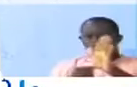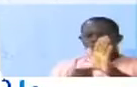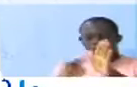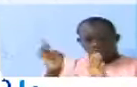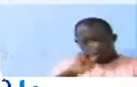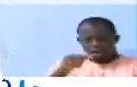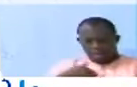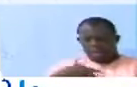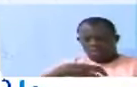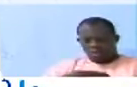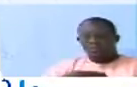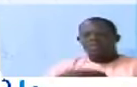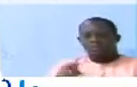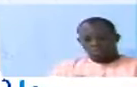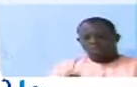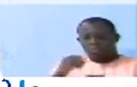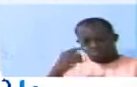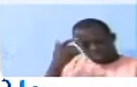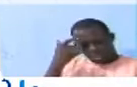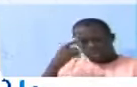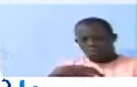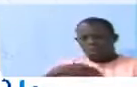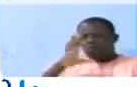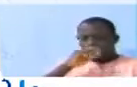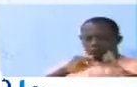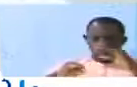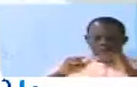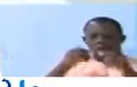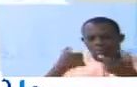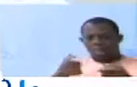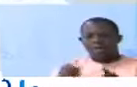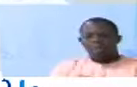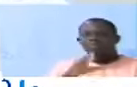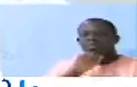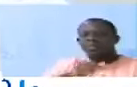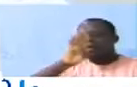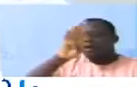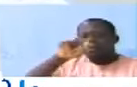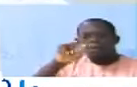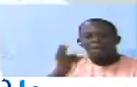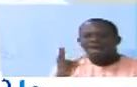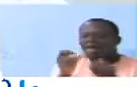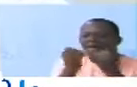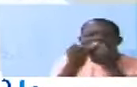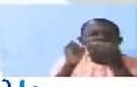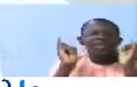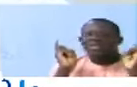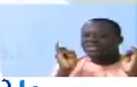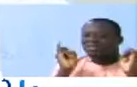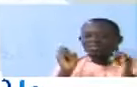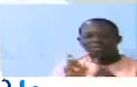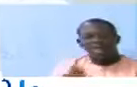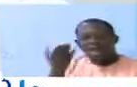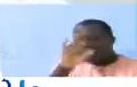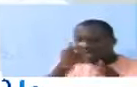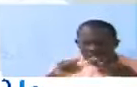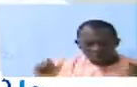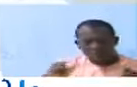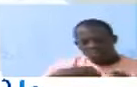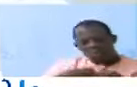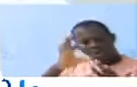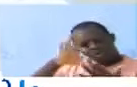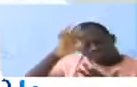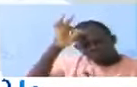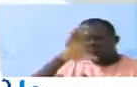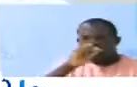Mandinka. Mr. Bah, feel free to choose whatever language you want to speak in. The commission